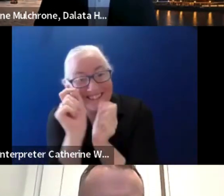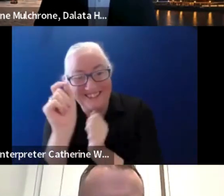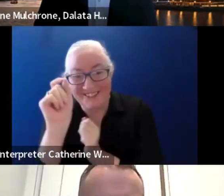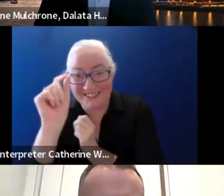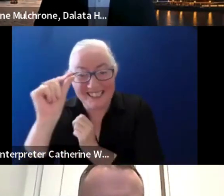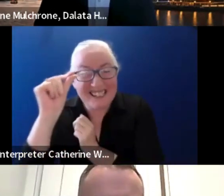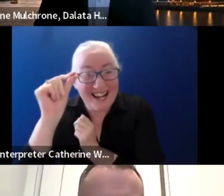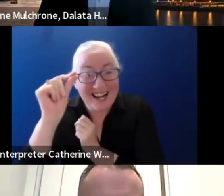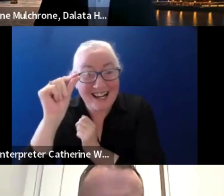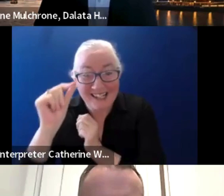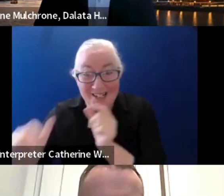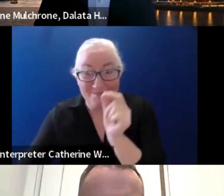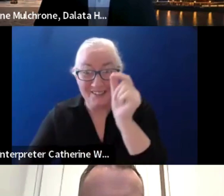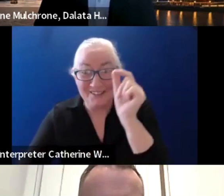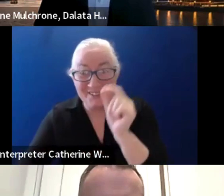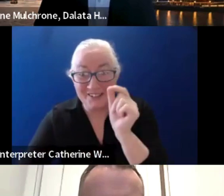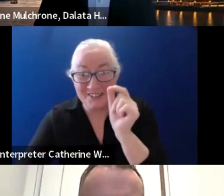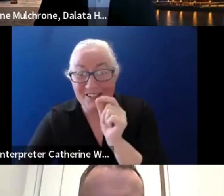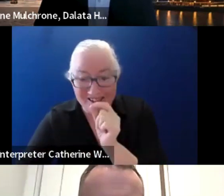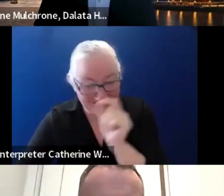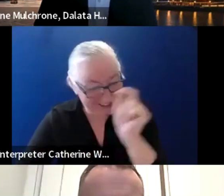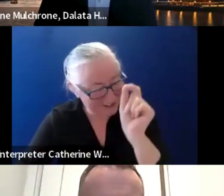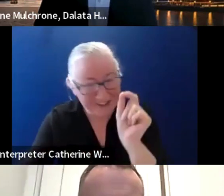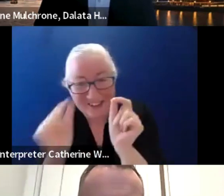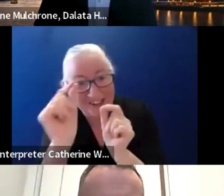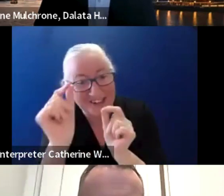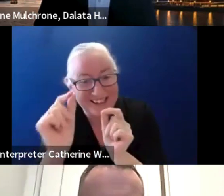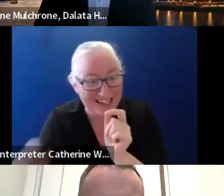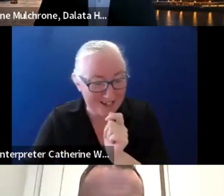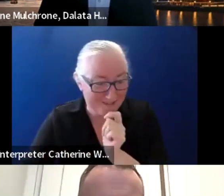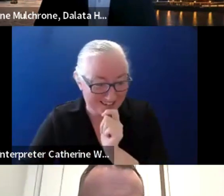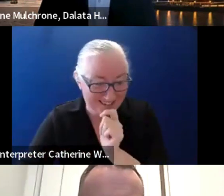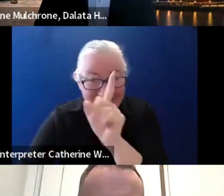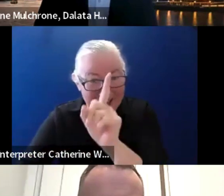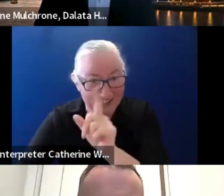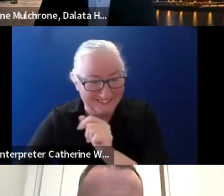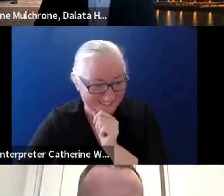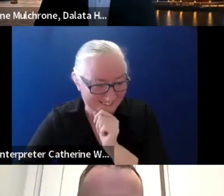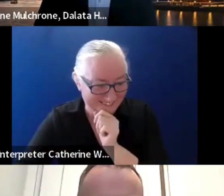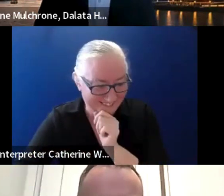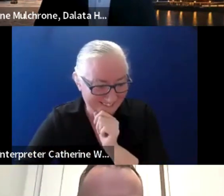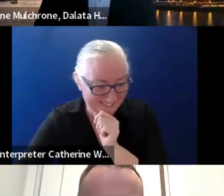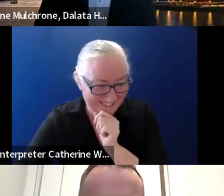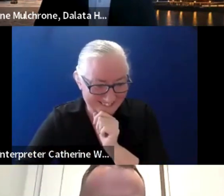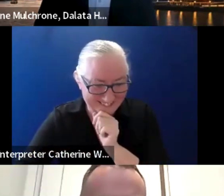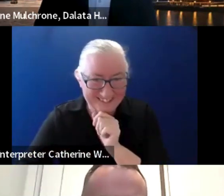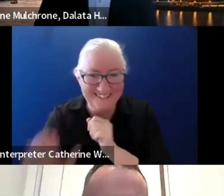sorry, just a tiny bit. I'm so sorry. Just a tiny bit. Sorry, Catherine.